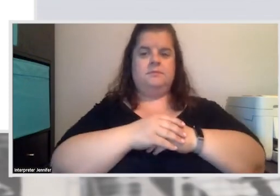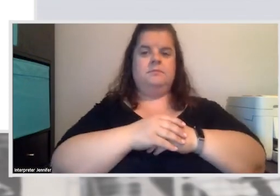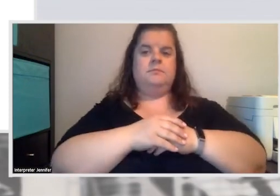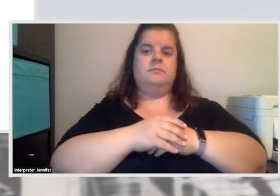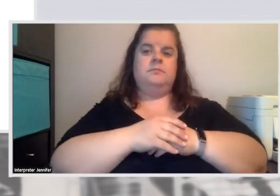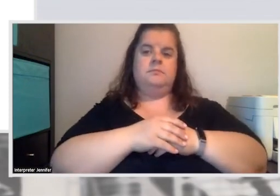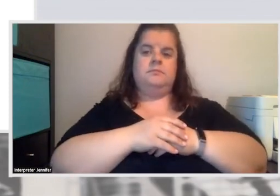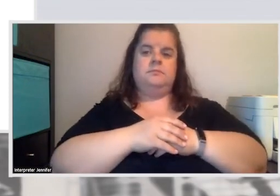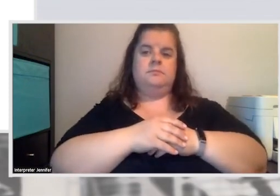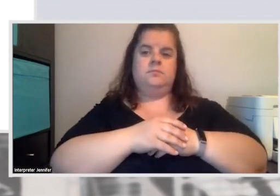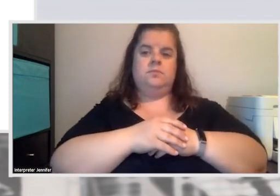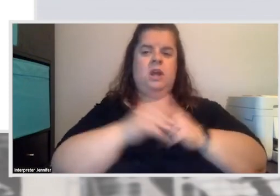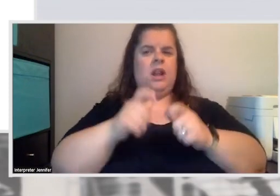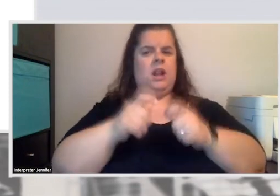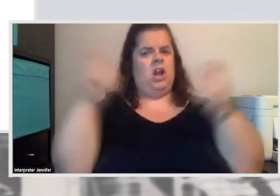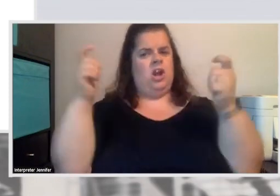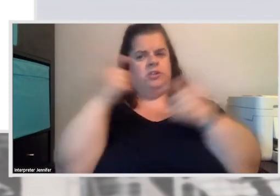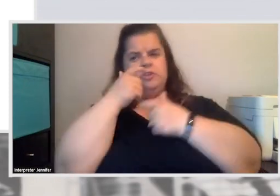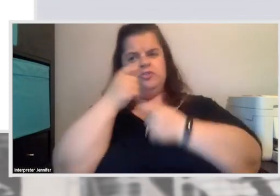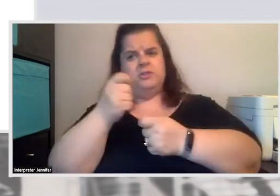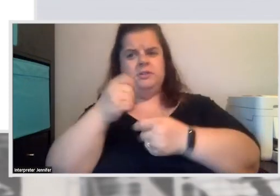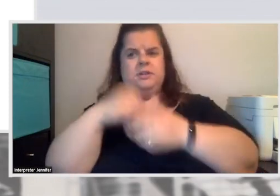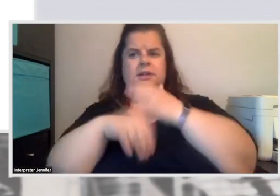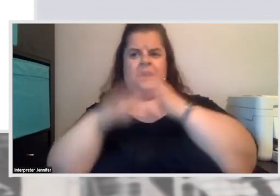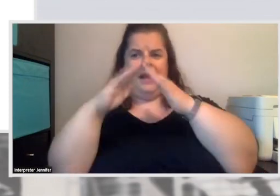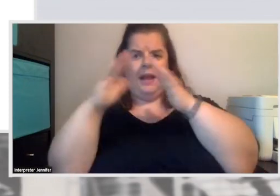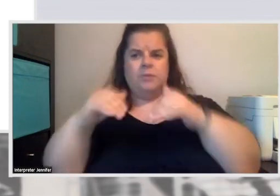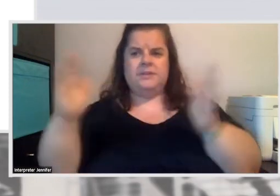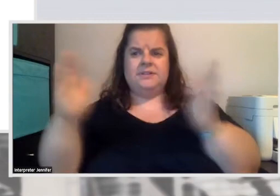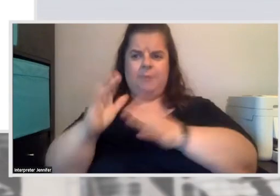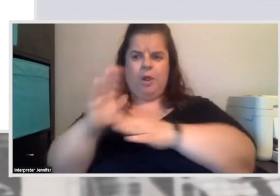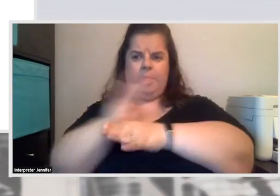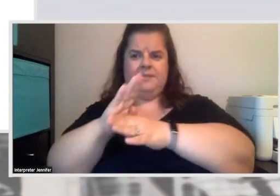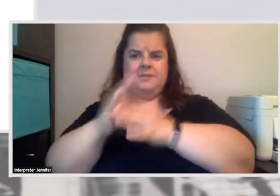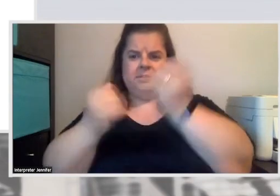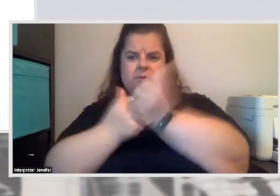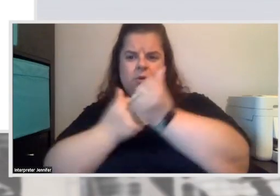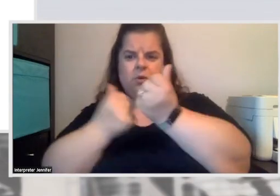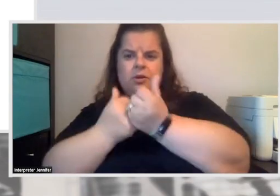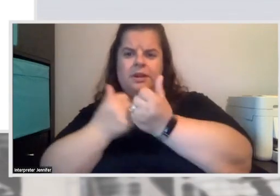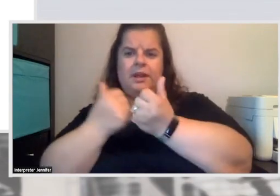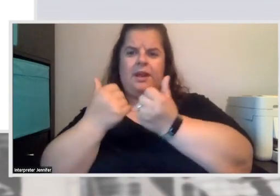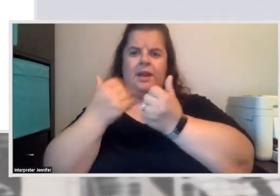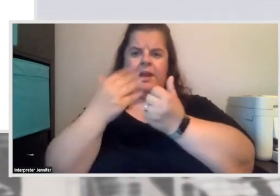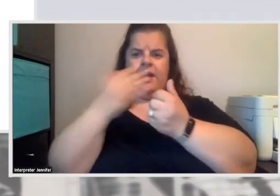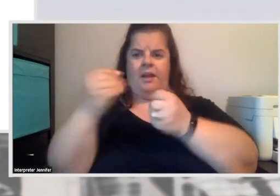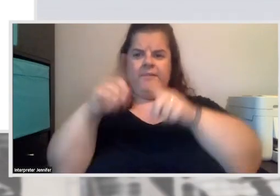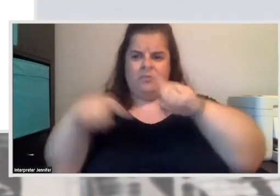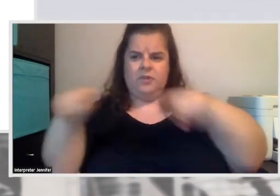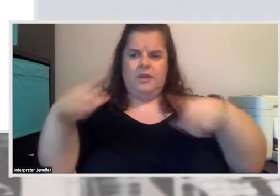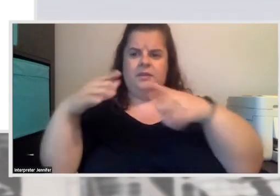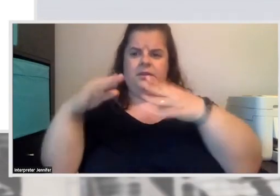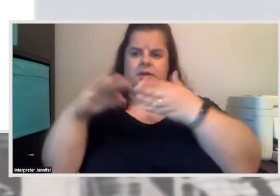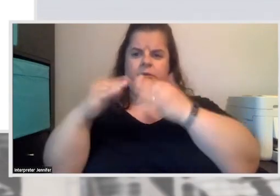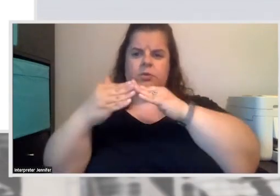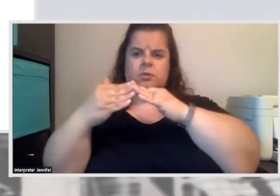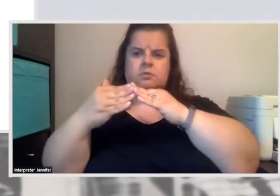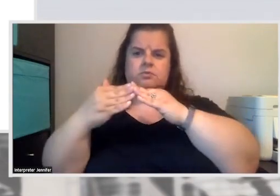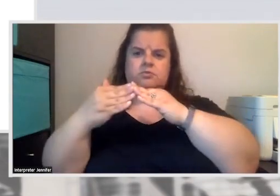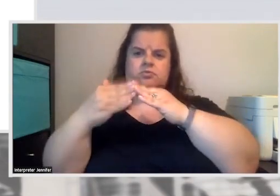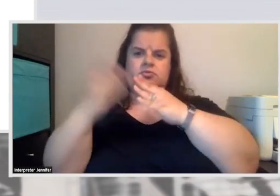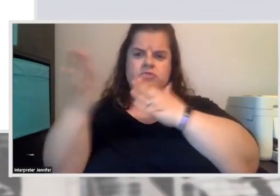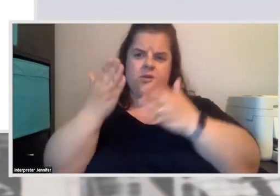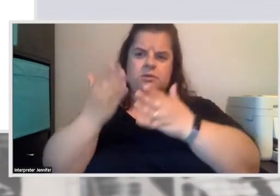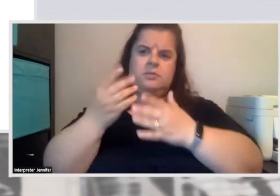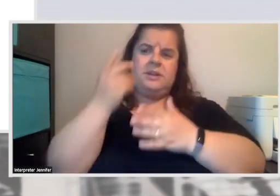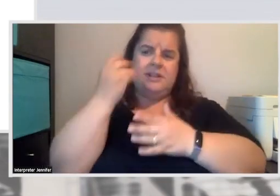a large interest in housing, small business support, and augmented community service. So if you look at the past